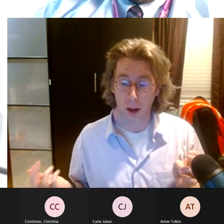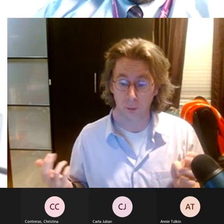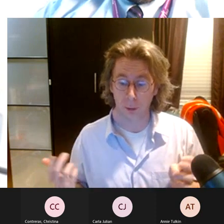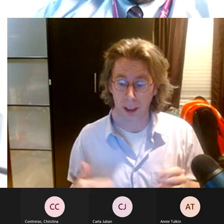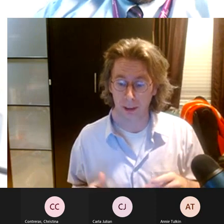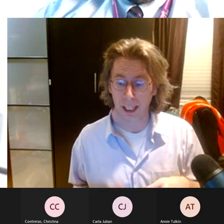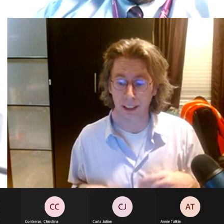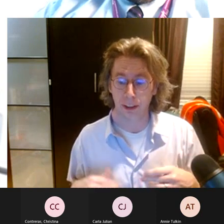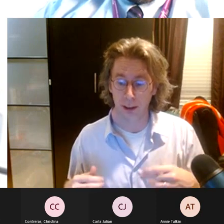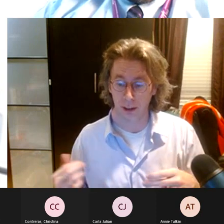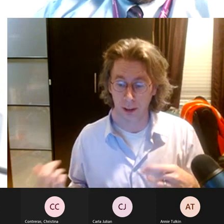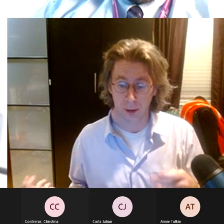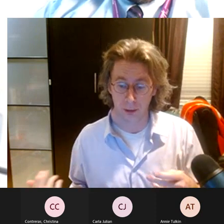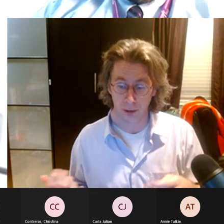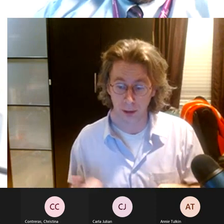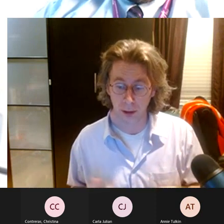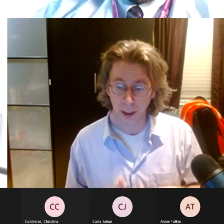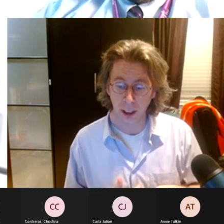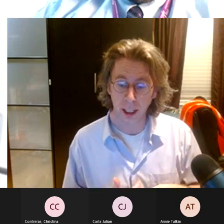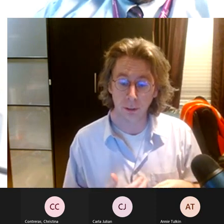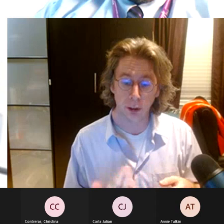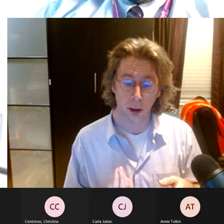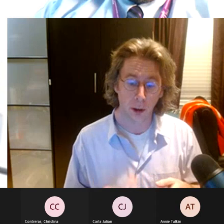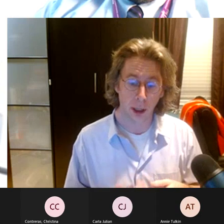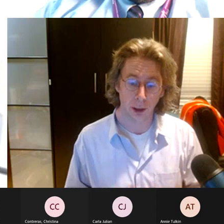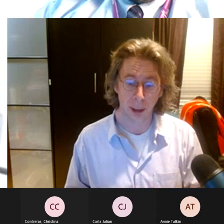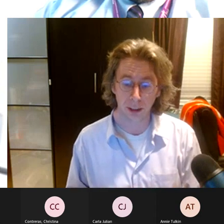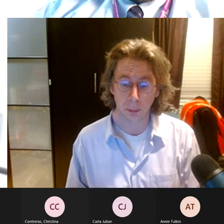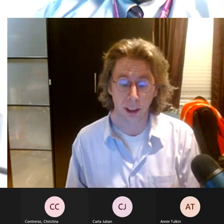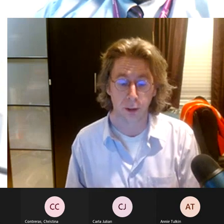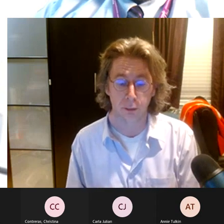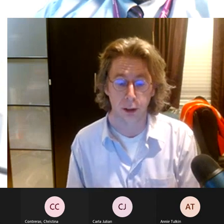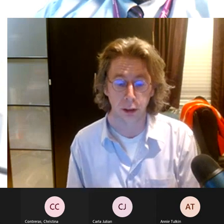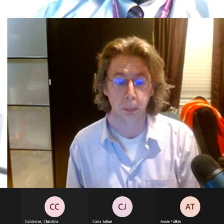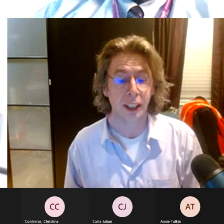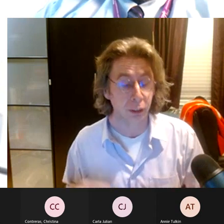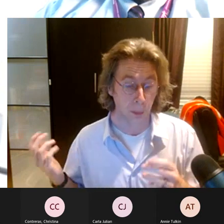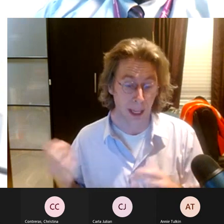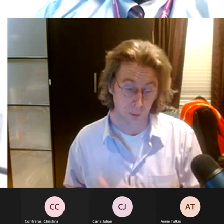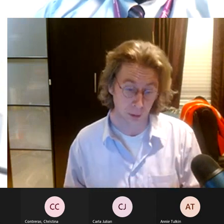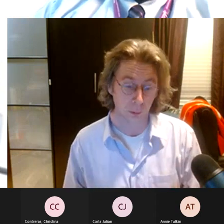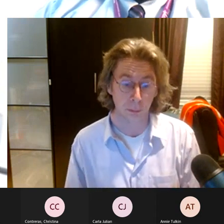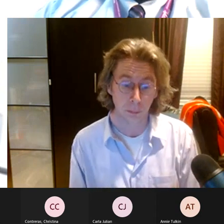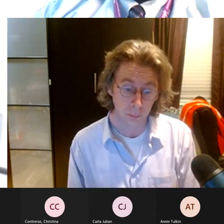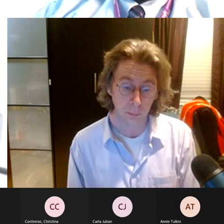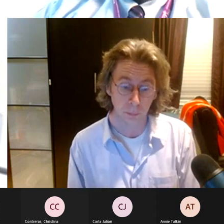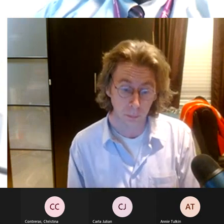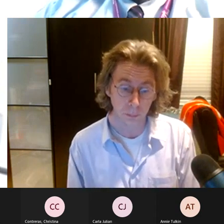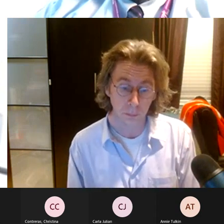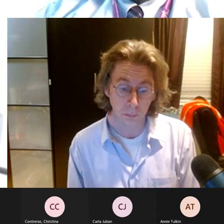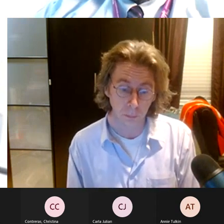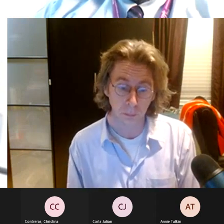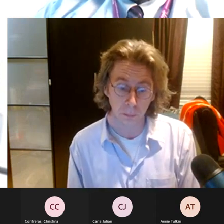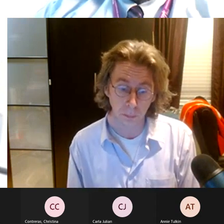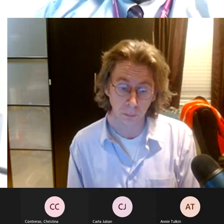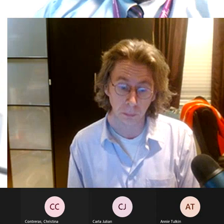changes to the law that might aid in addressing challenges? And if so, are there any plans to brief on those potential paths?